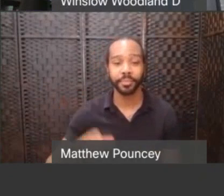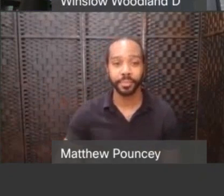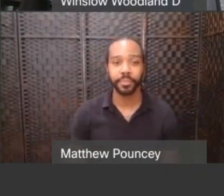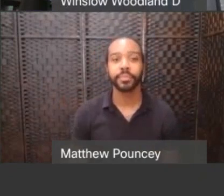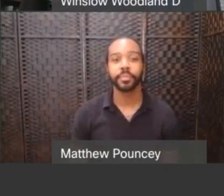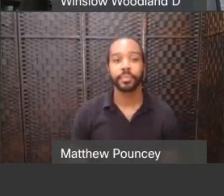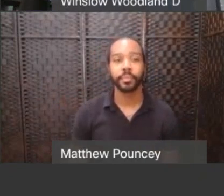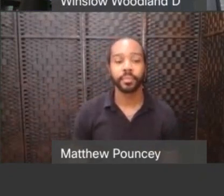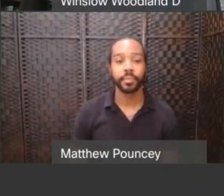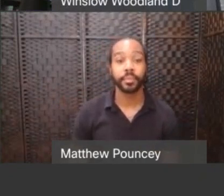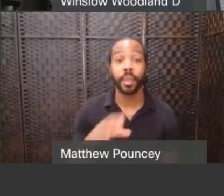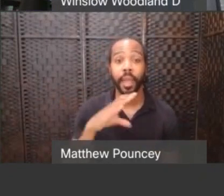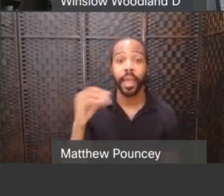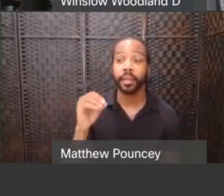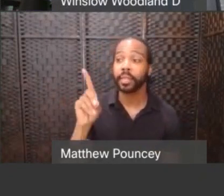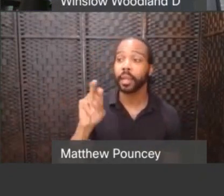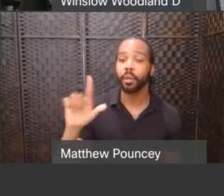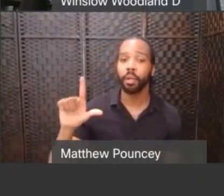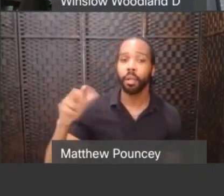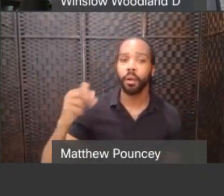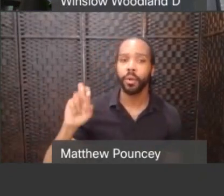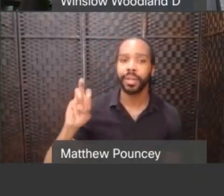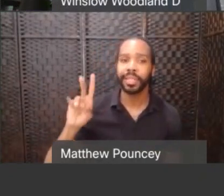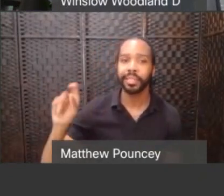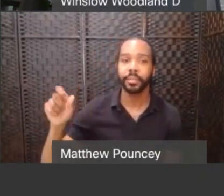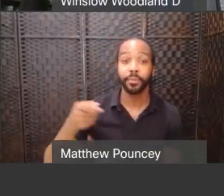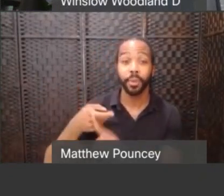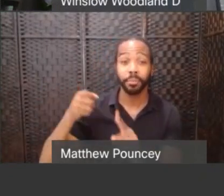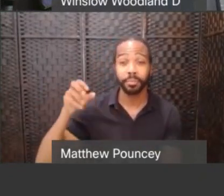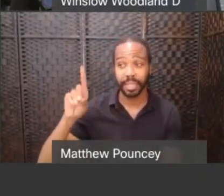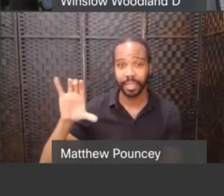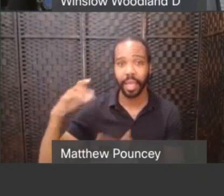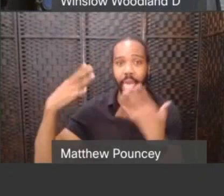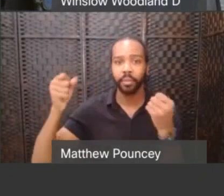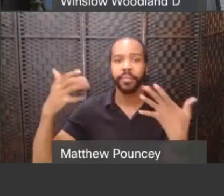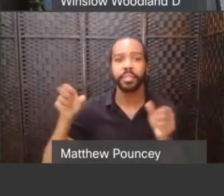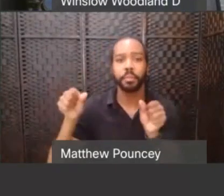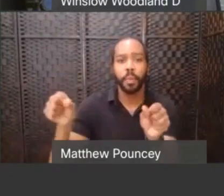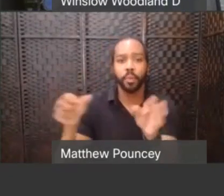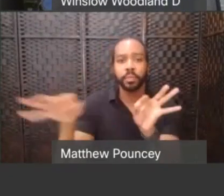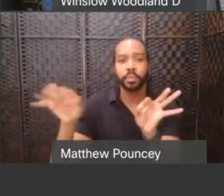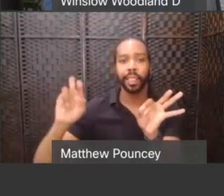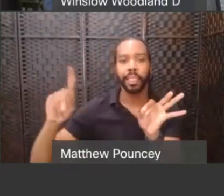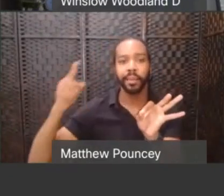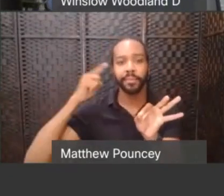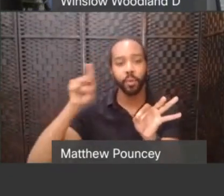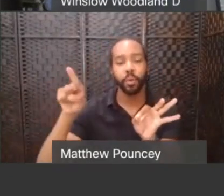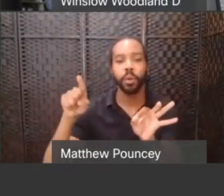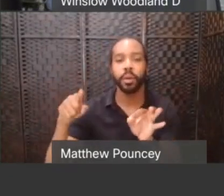And Daryl Hawkins from DC Health has posted the link to the Equal Employment Opportunity